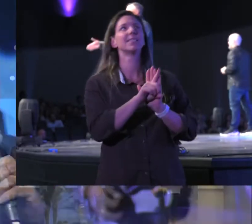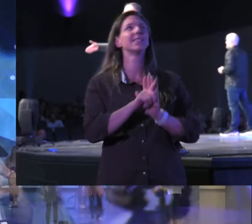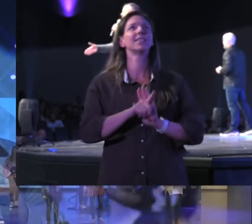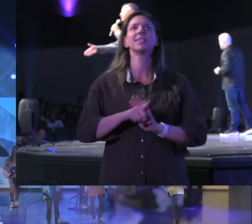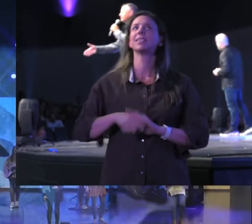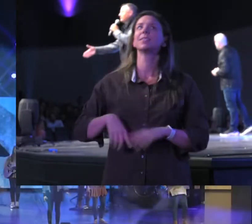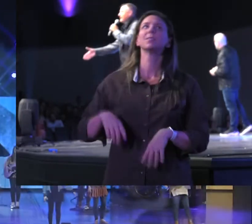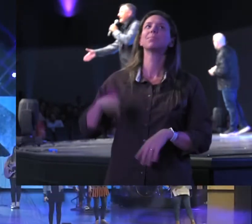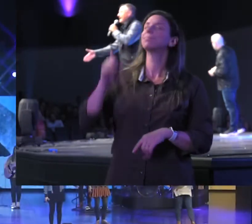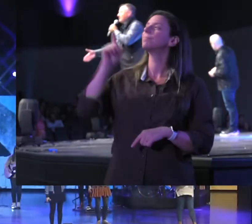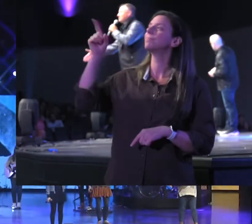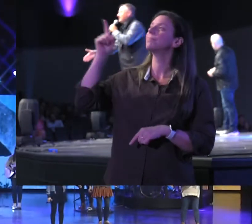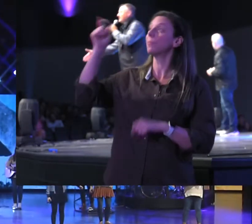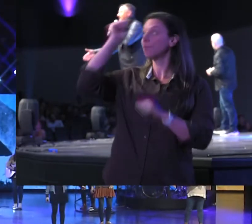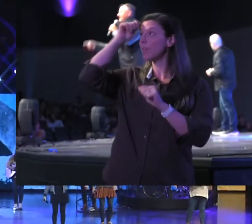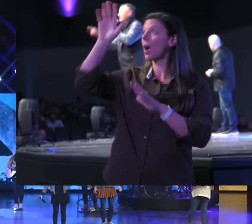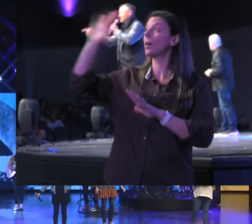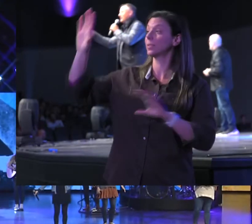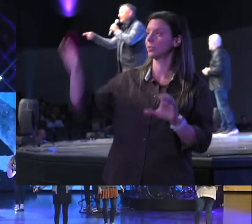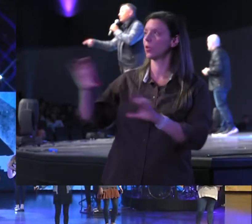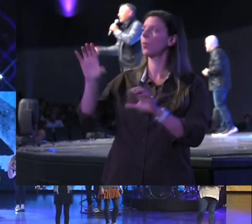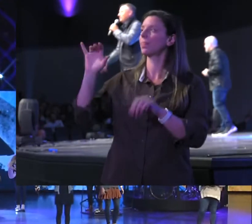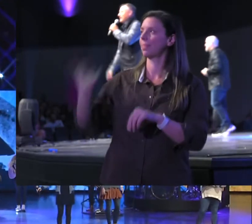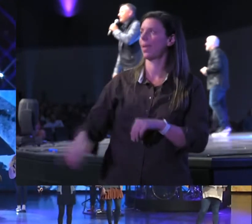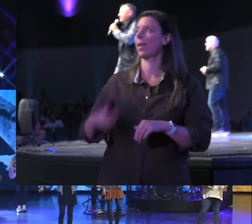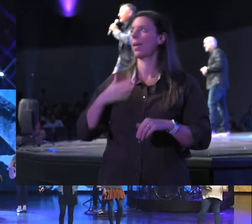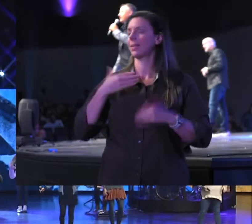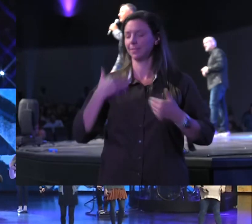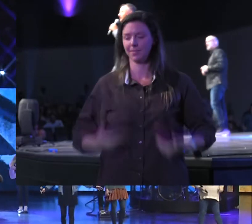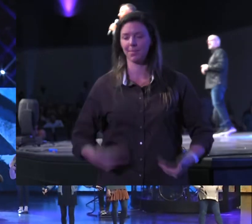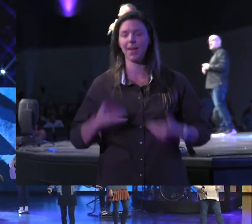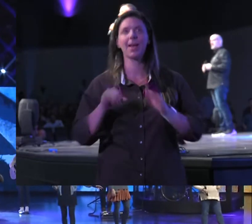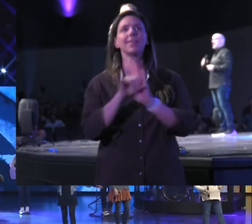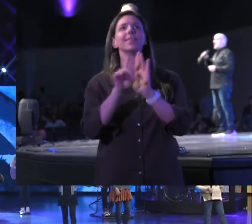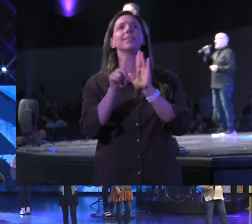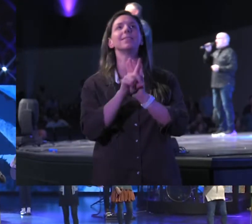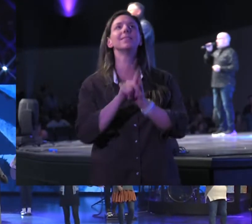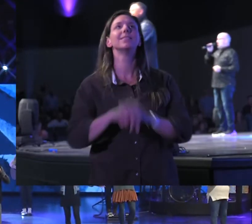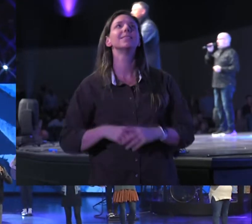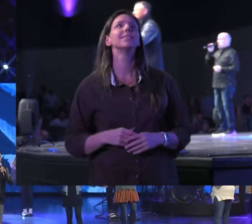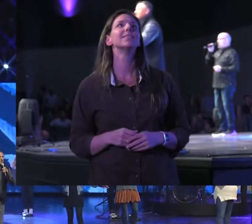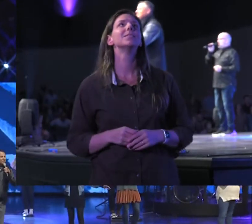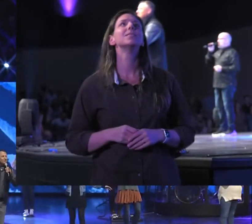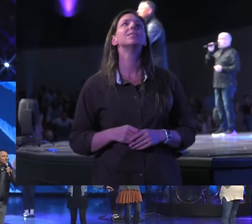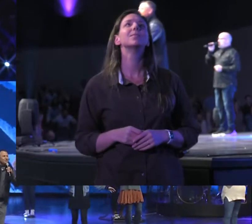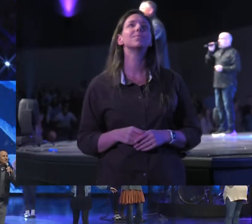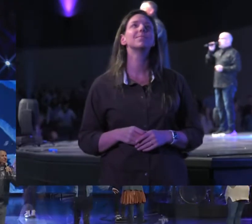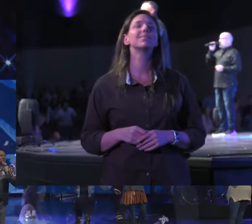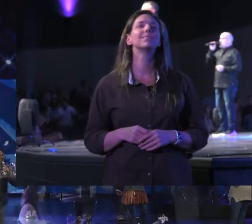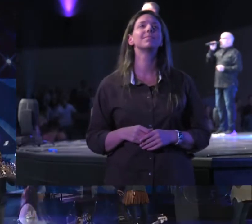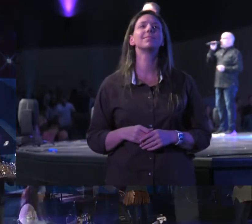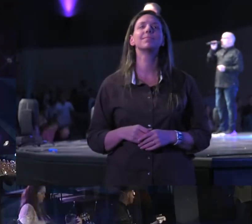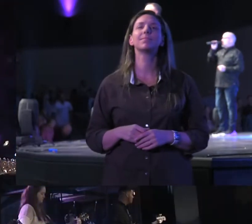Yes, failure won't define me, cause that's what my father does.